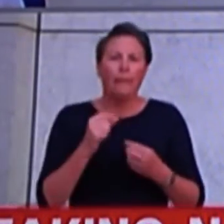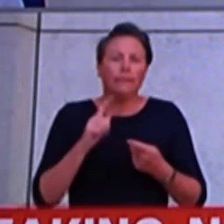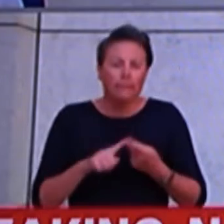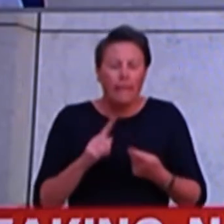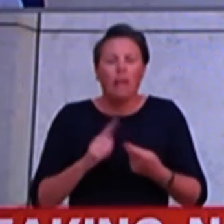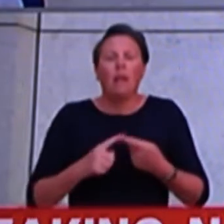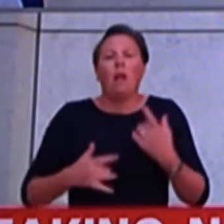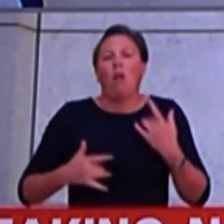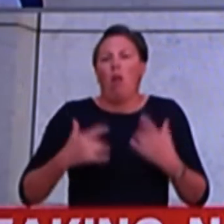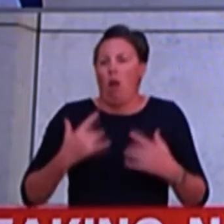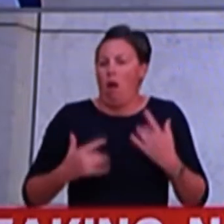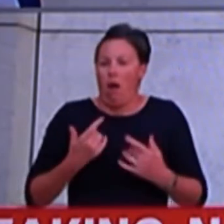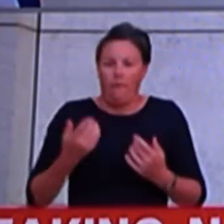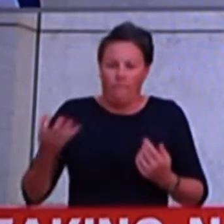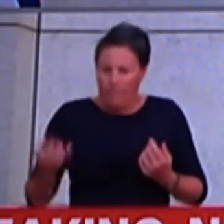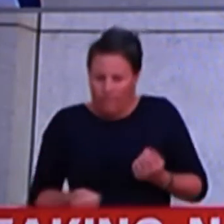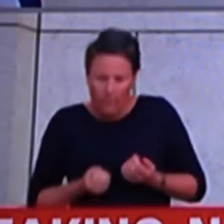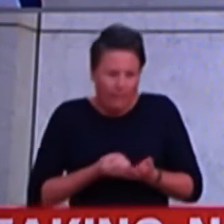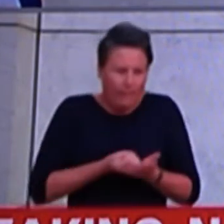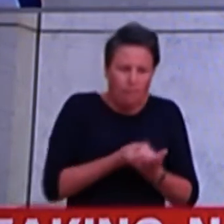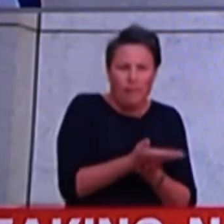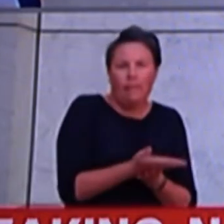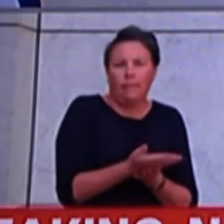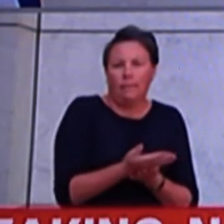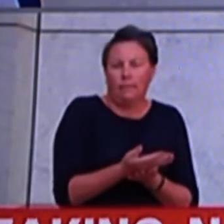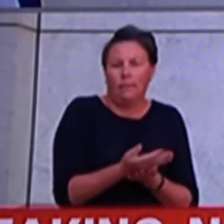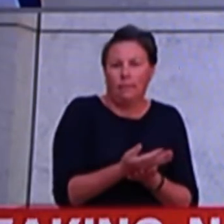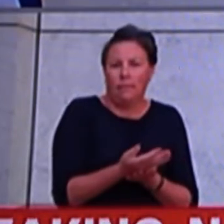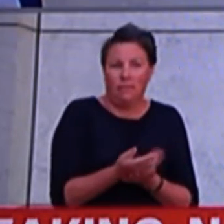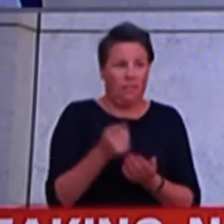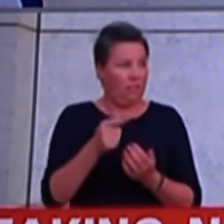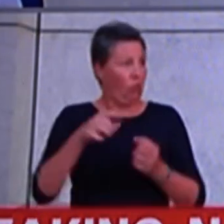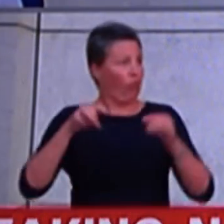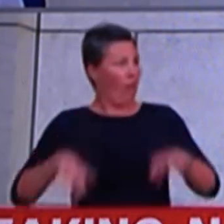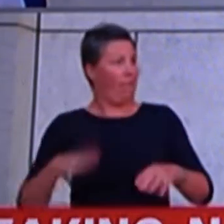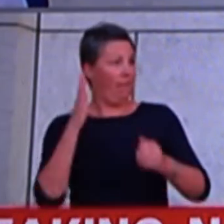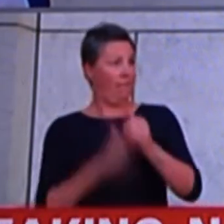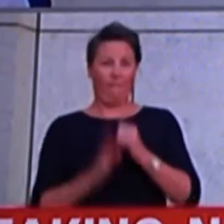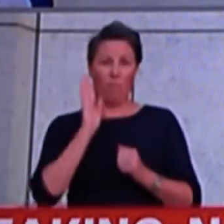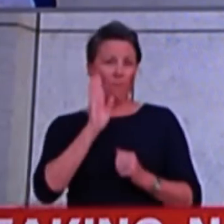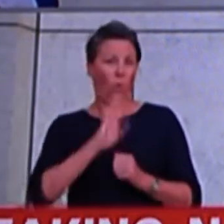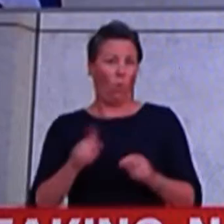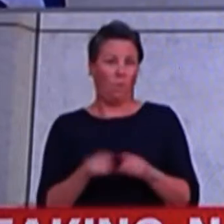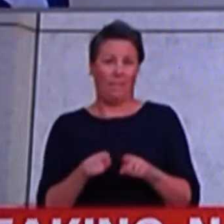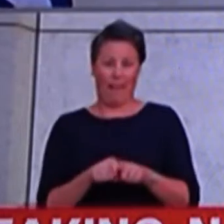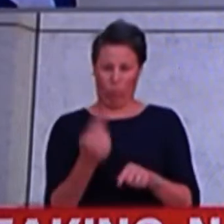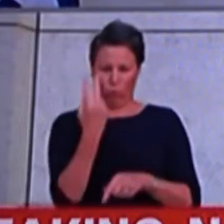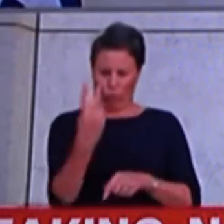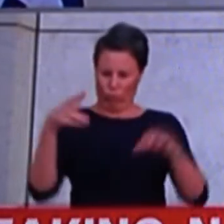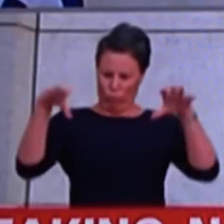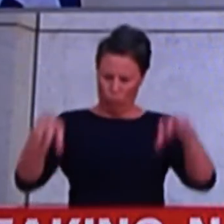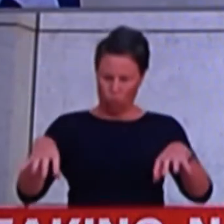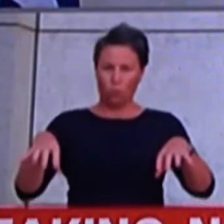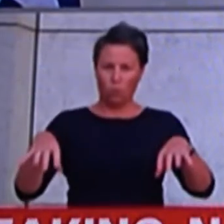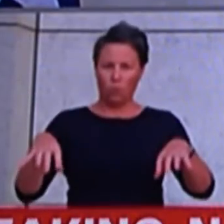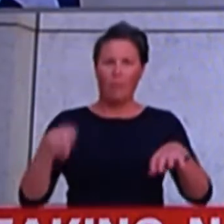otherwise would. And it's a very uniquely Australian program, the combination of these two things together. And it's what's going